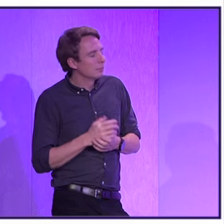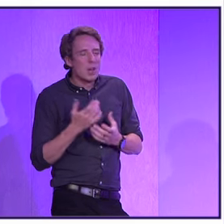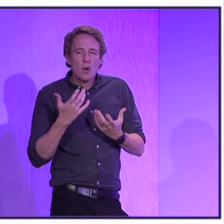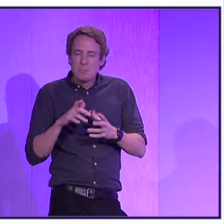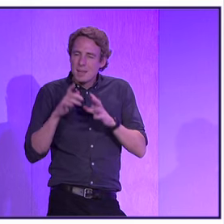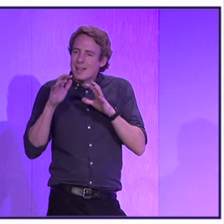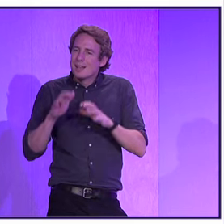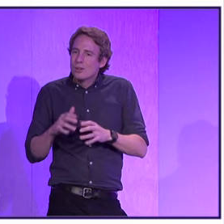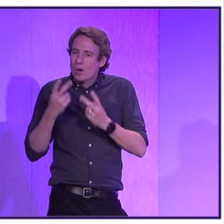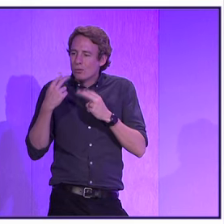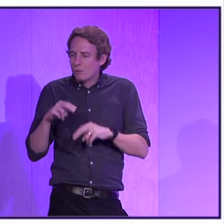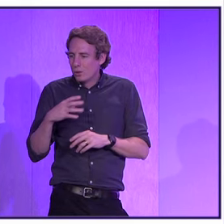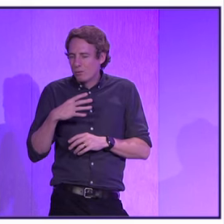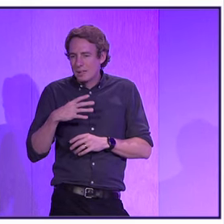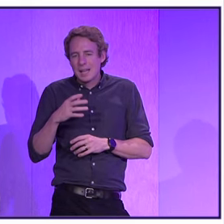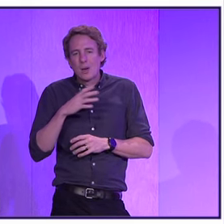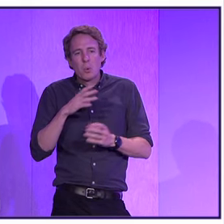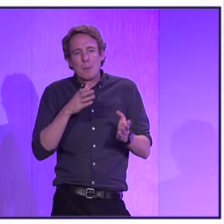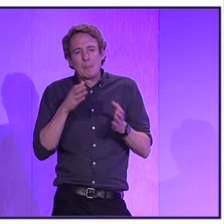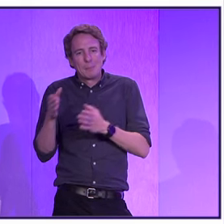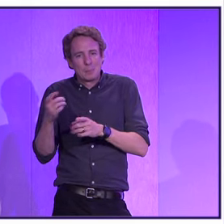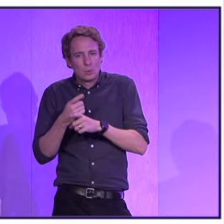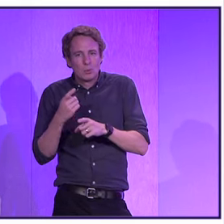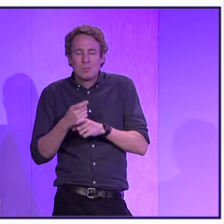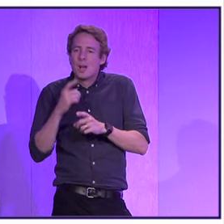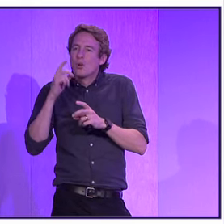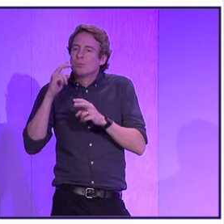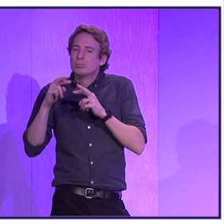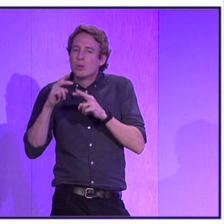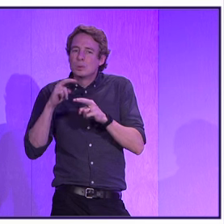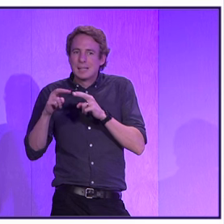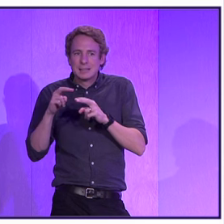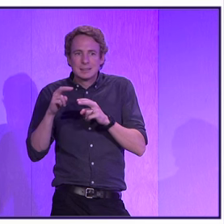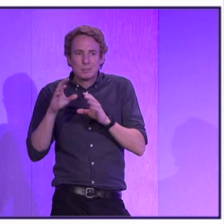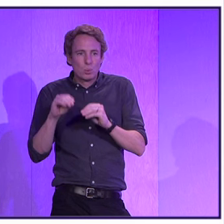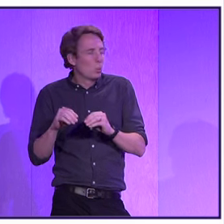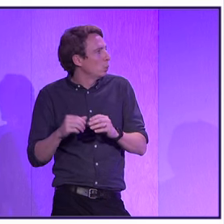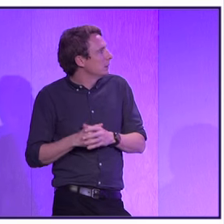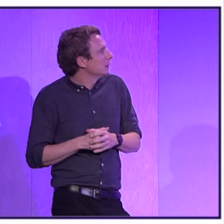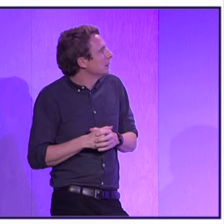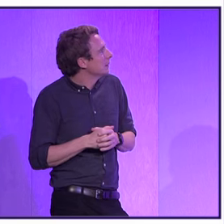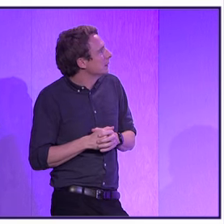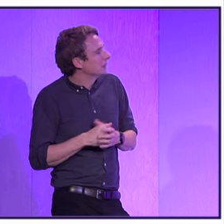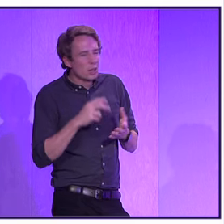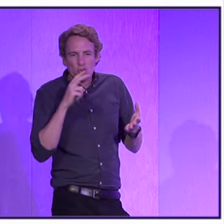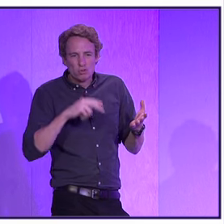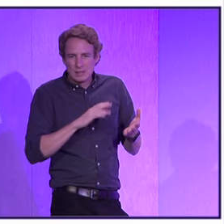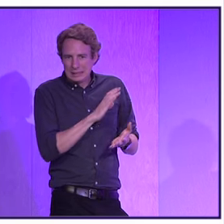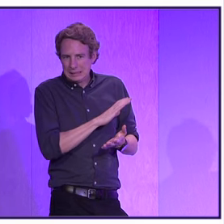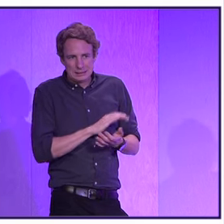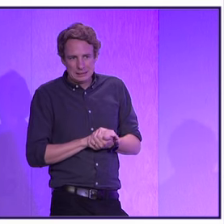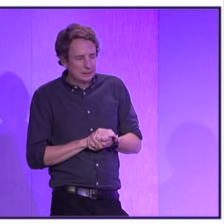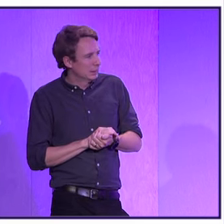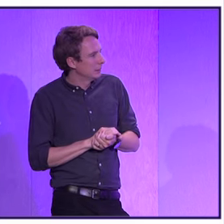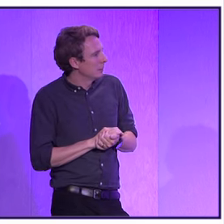processing pauses because this kind of links back to what I said at the beginning. I don't expect you to read all that text now.